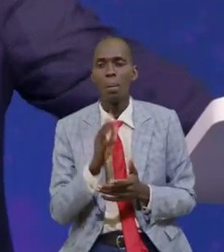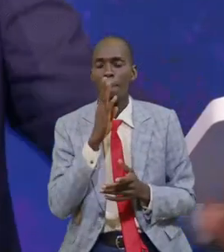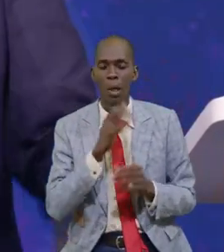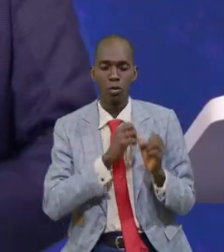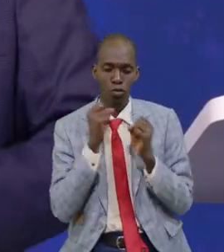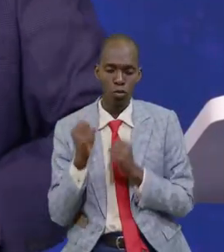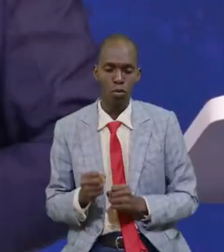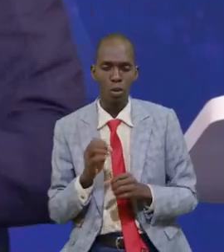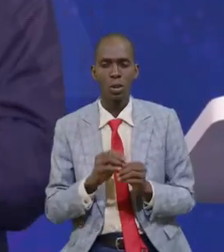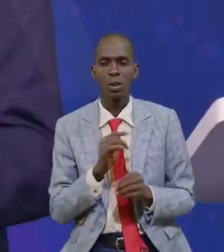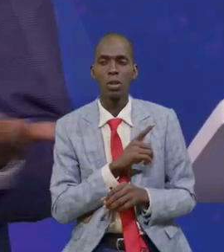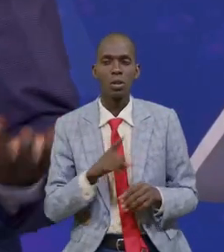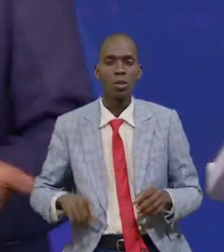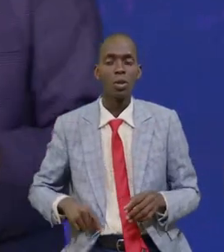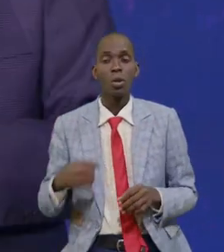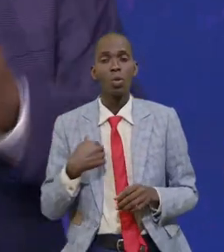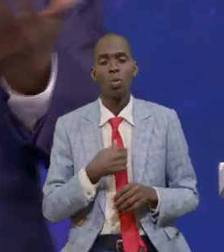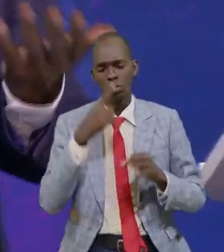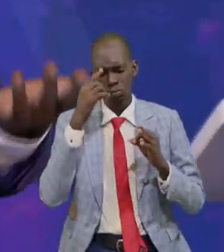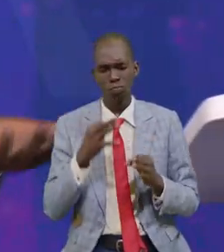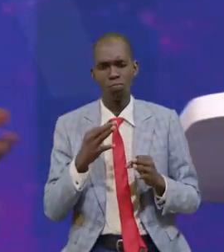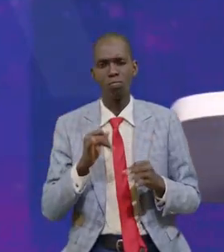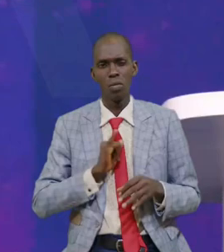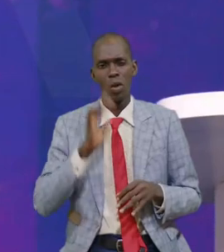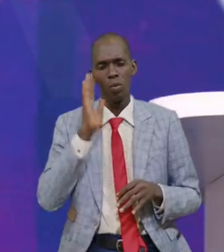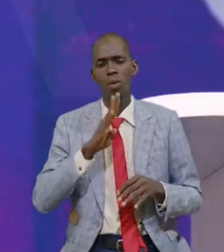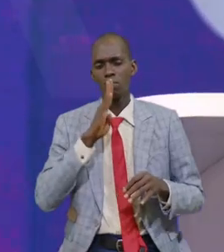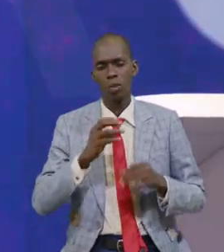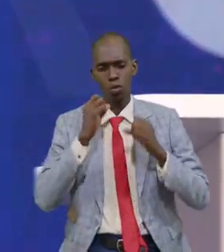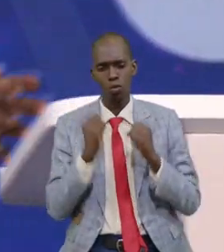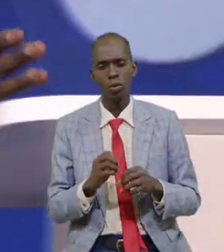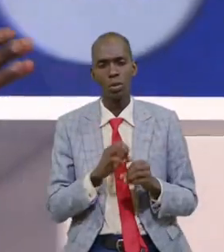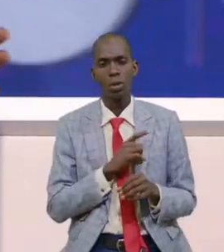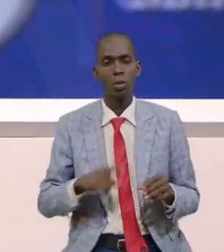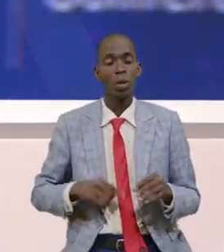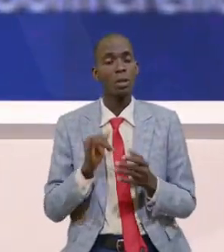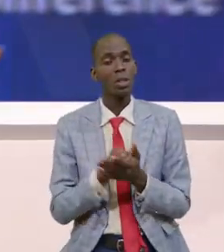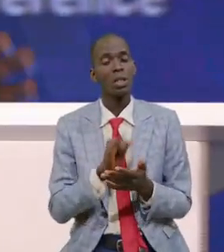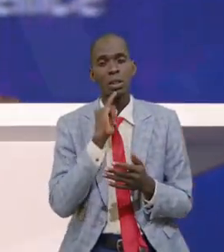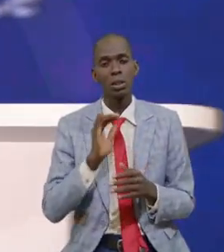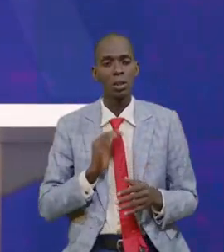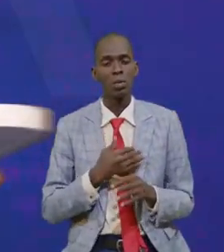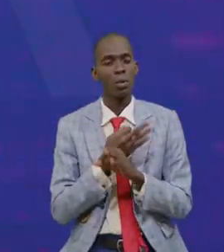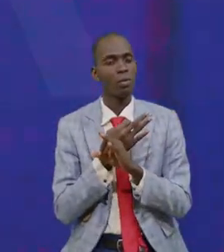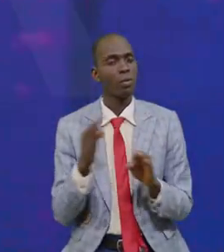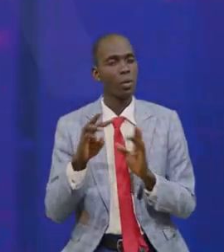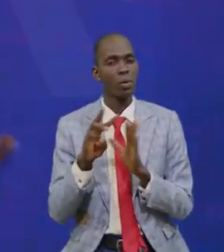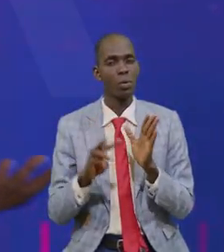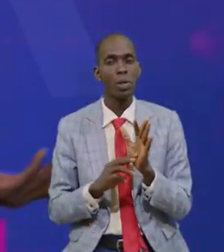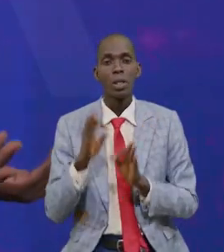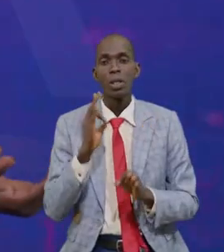Lord. And we decided, I'm going to be strong in the Lord. A free will is there. And then if anybody wants